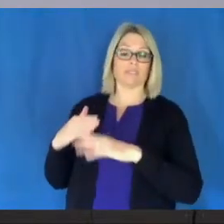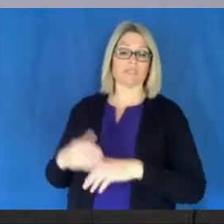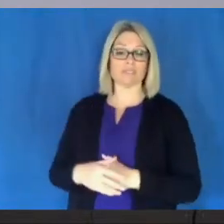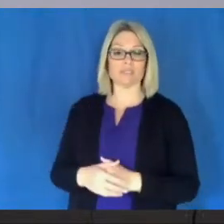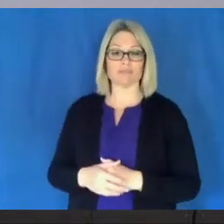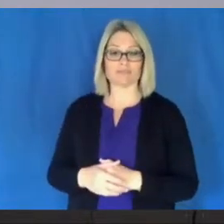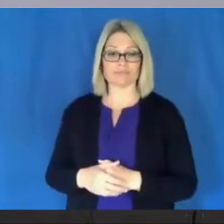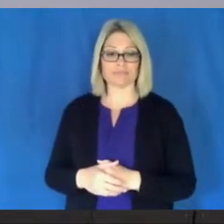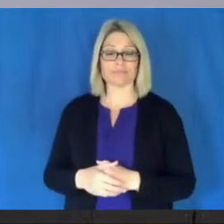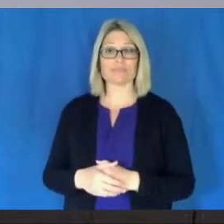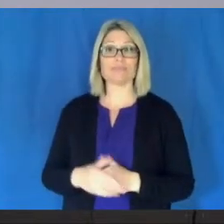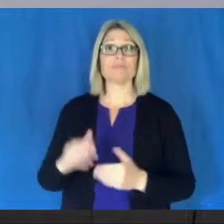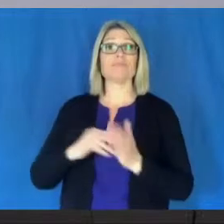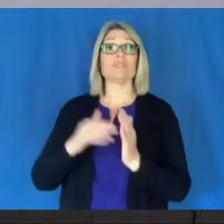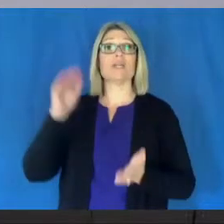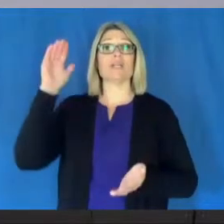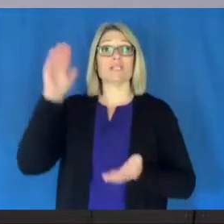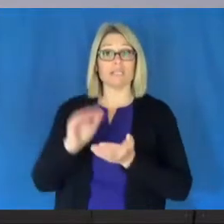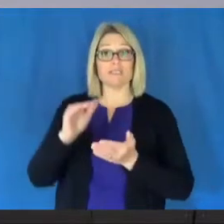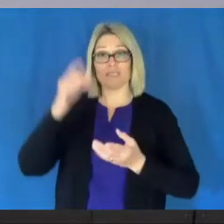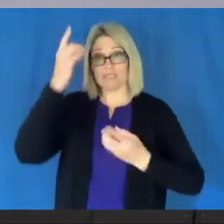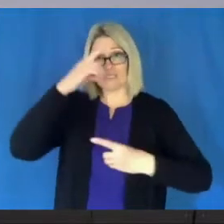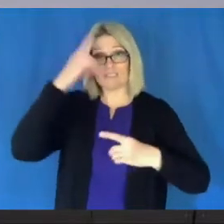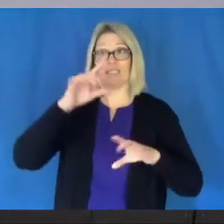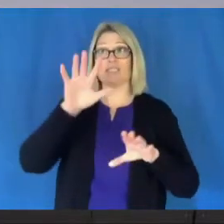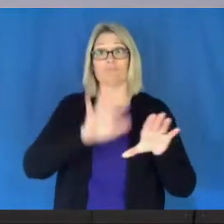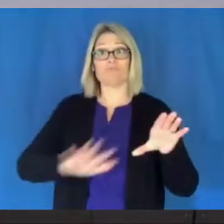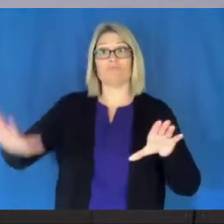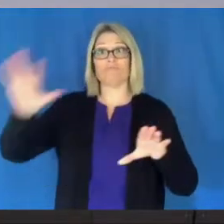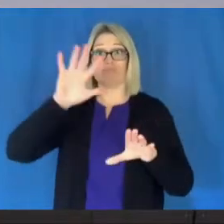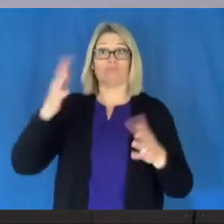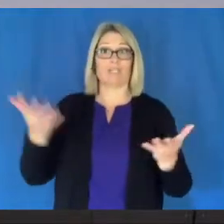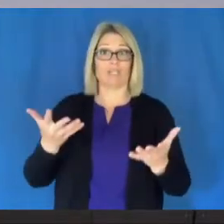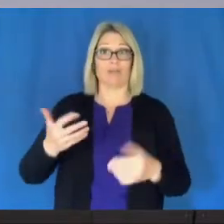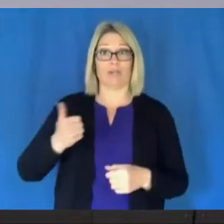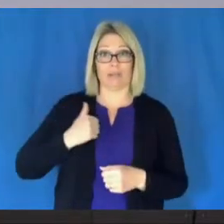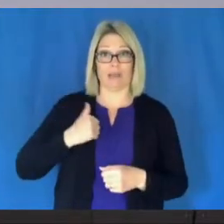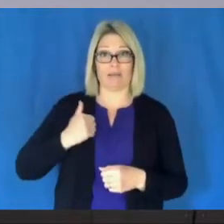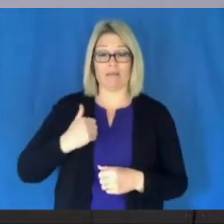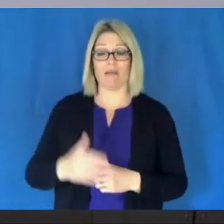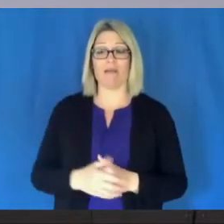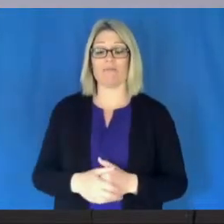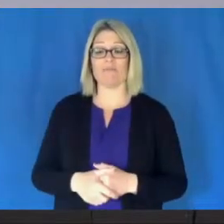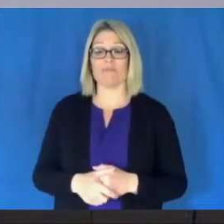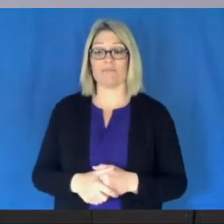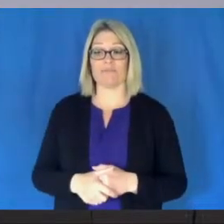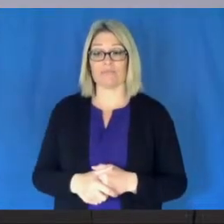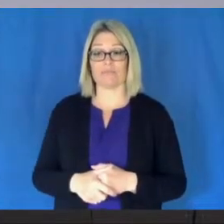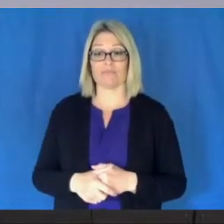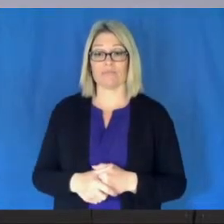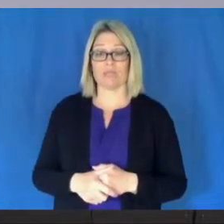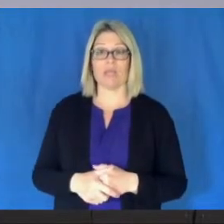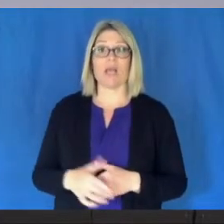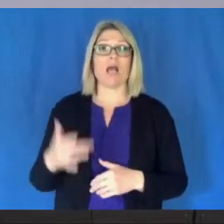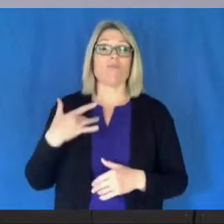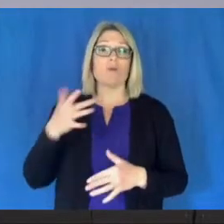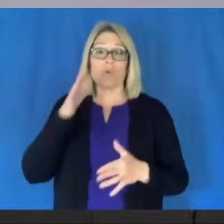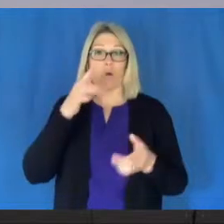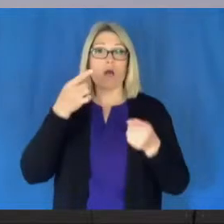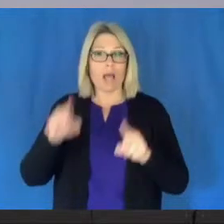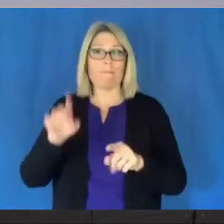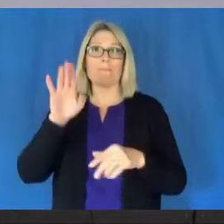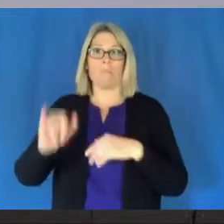we have less disease pressure in the country. And I do think both of those things will happen by the